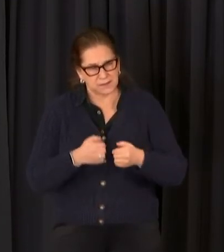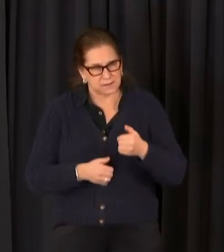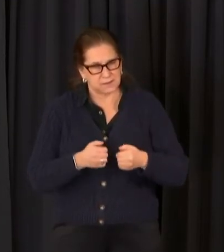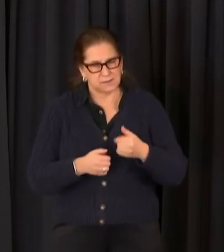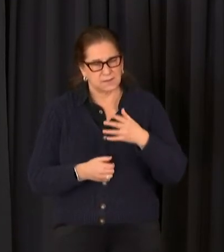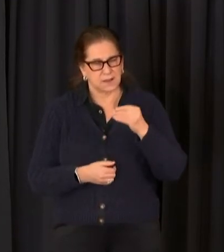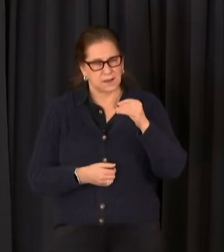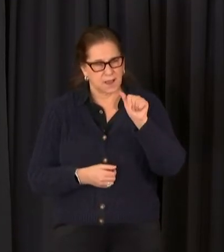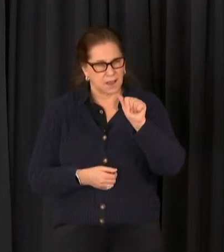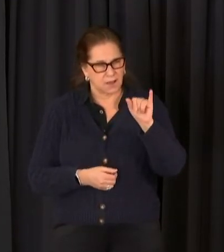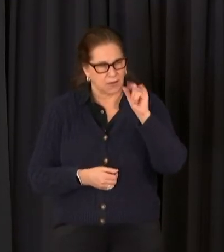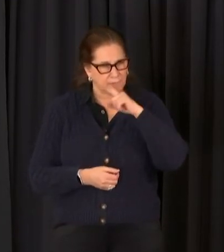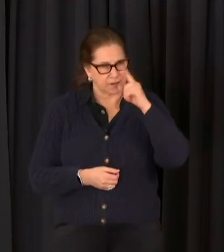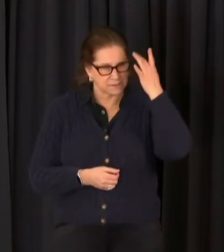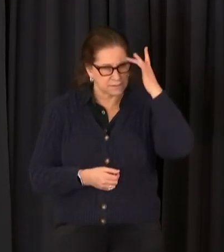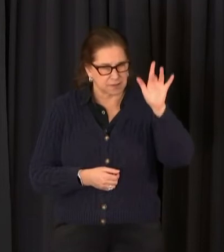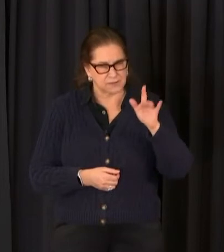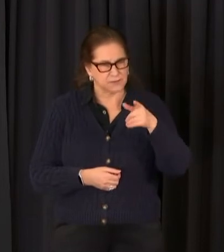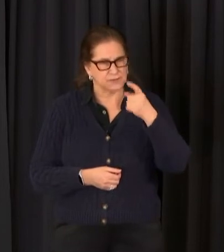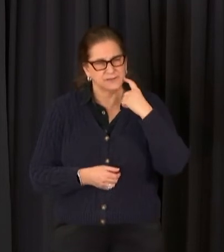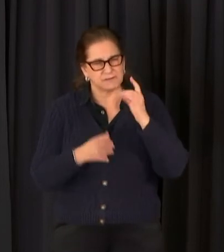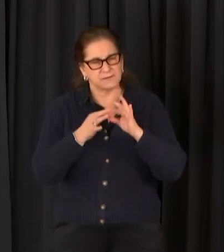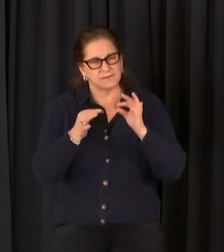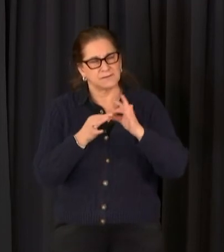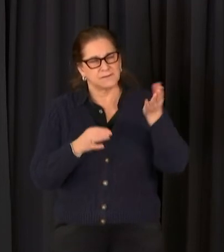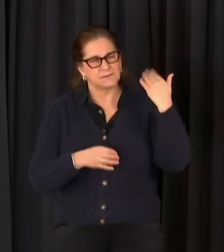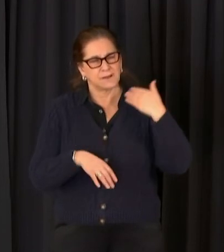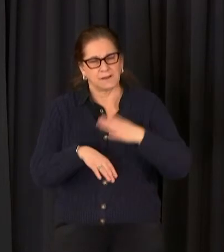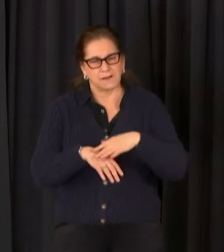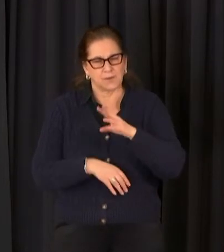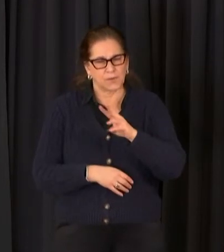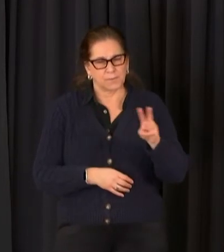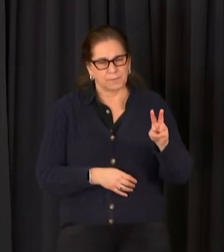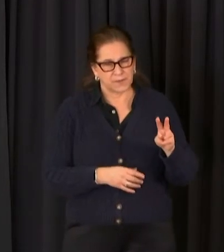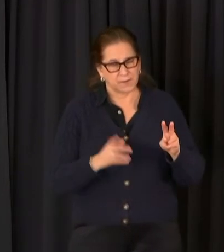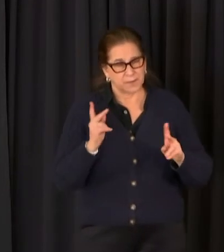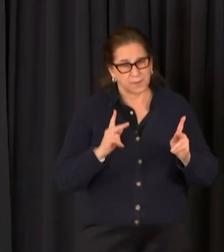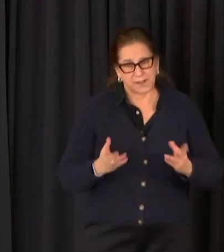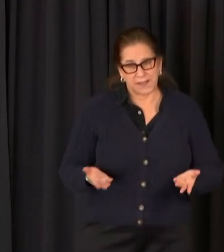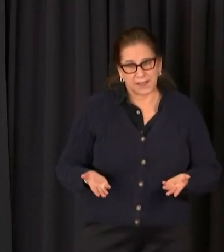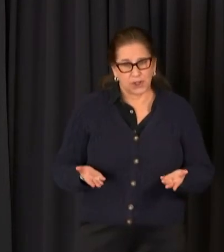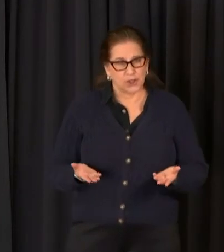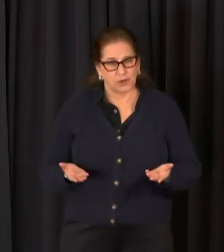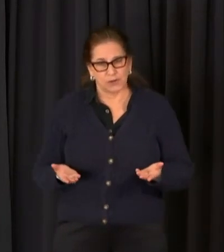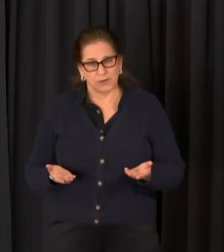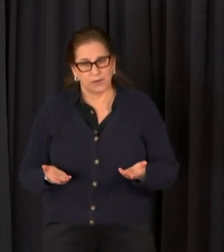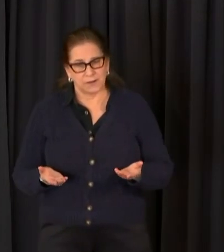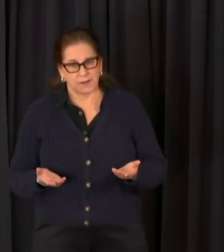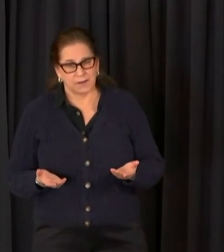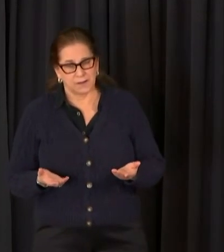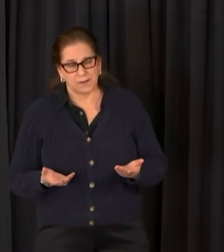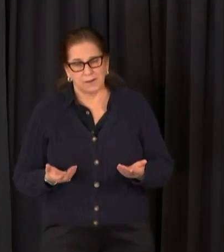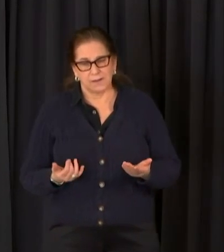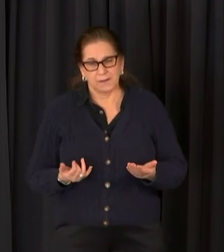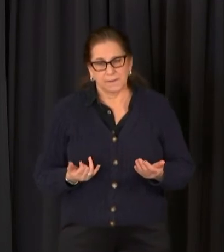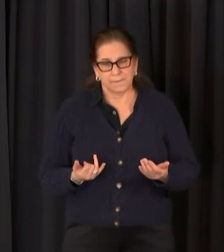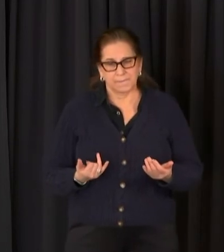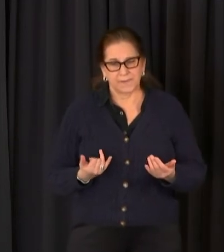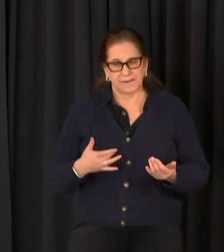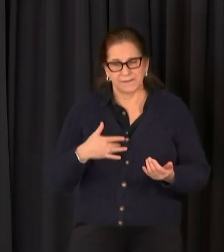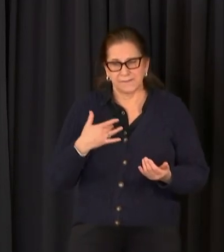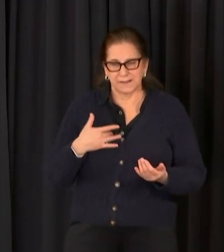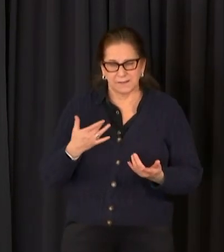is interesting, but you have residents in this city who are not still at the level of that type